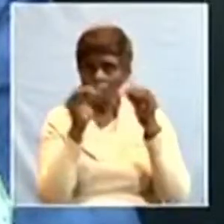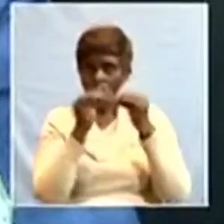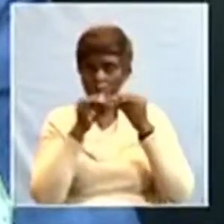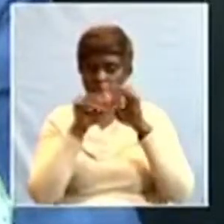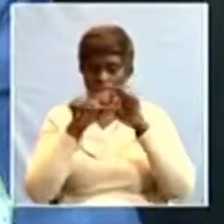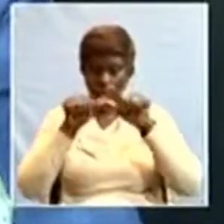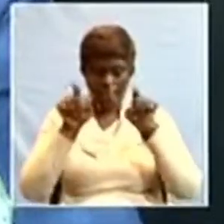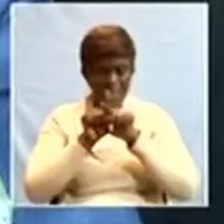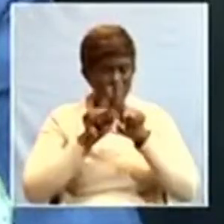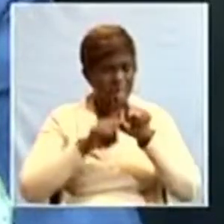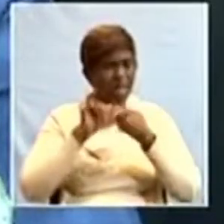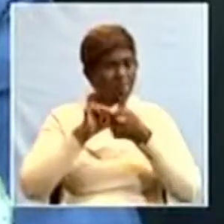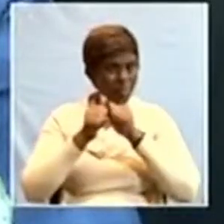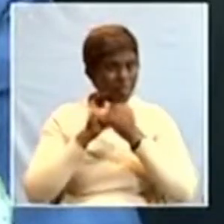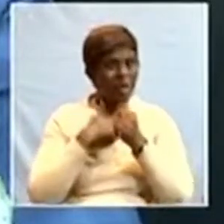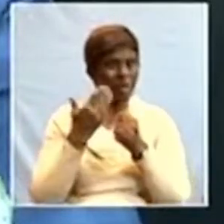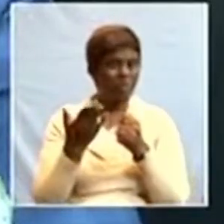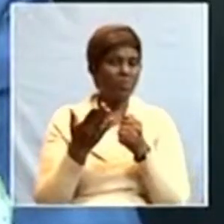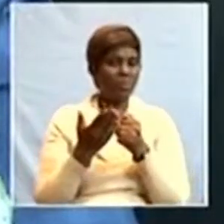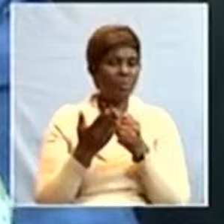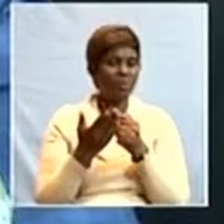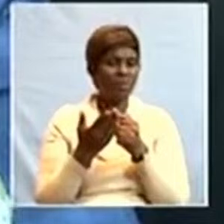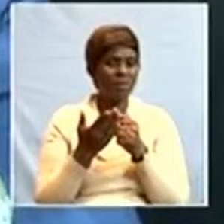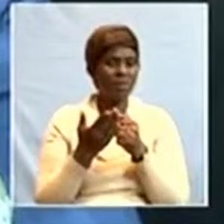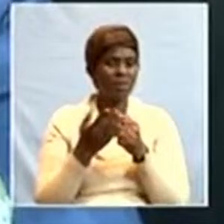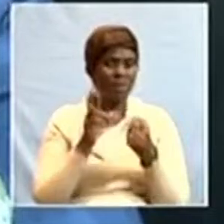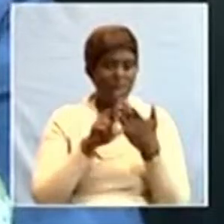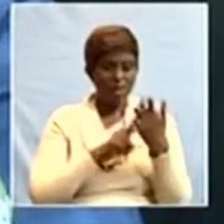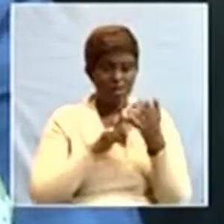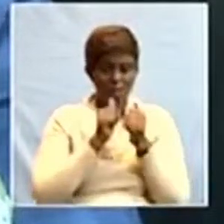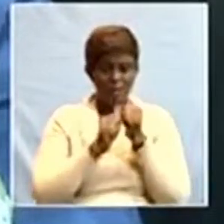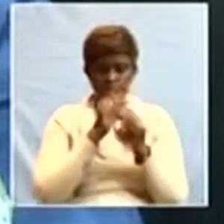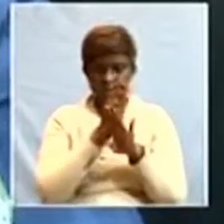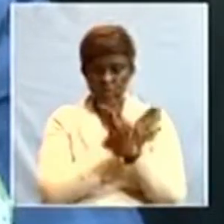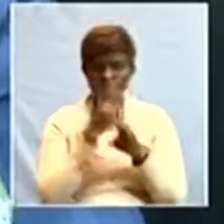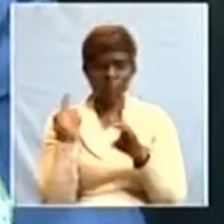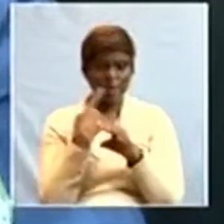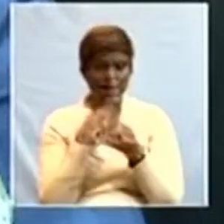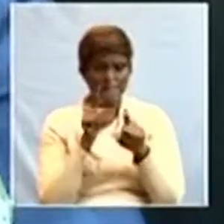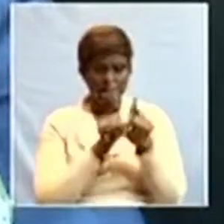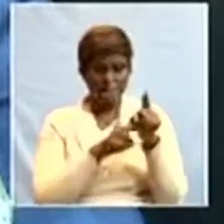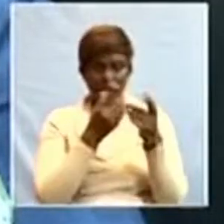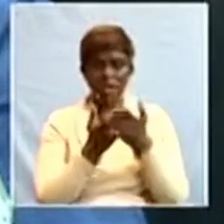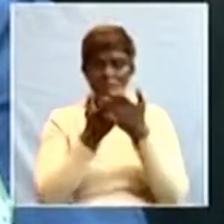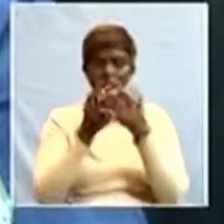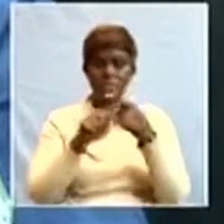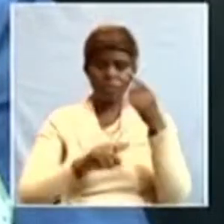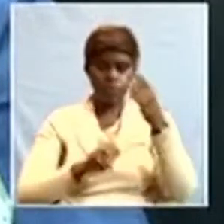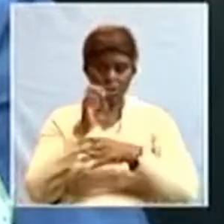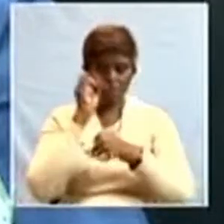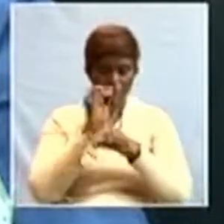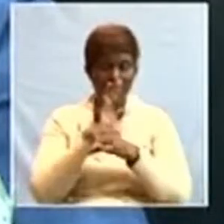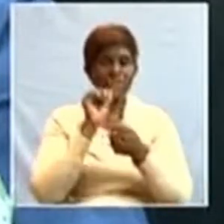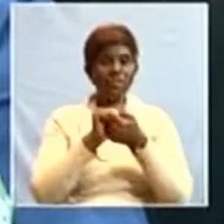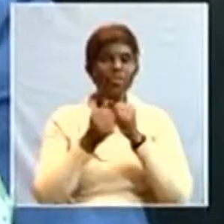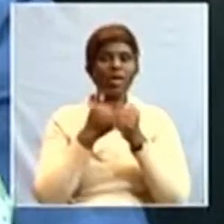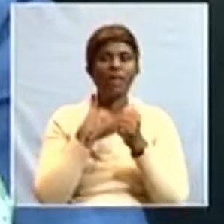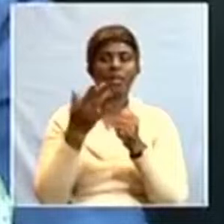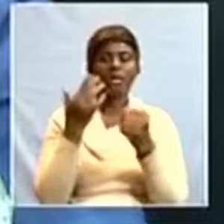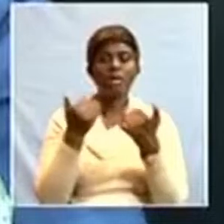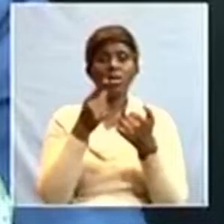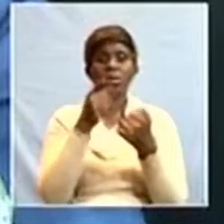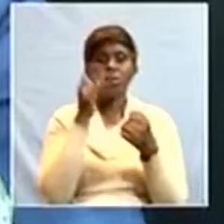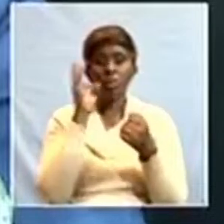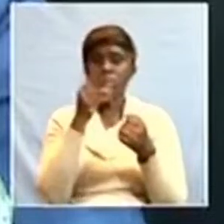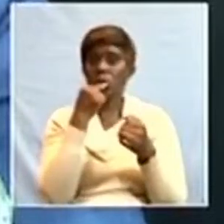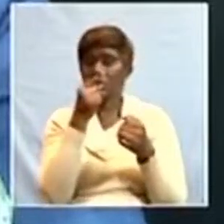General as a query. A report which is before Parliament and submitted to the Executive. It's already a query. So we